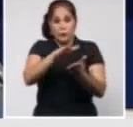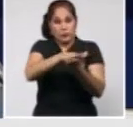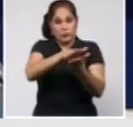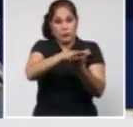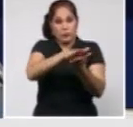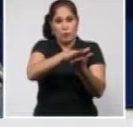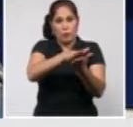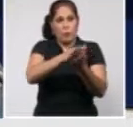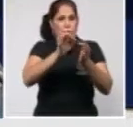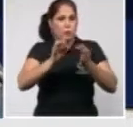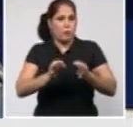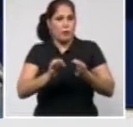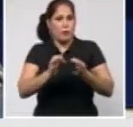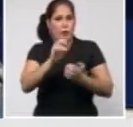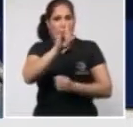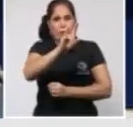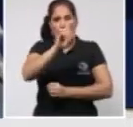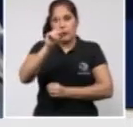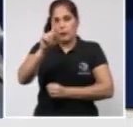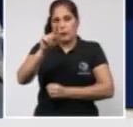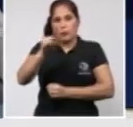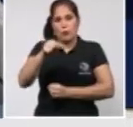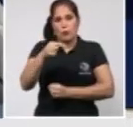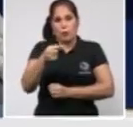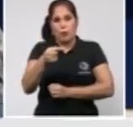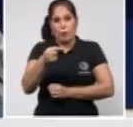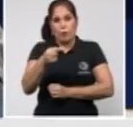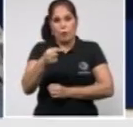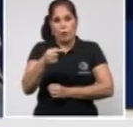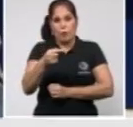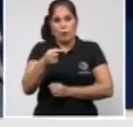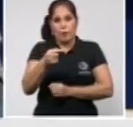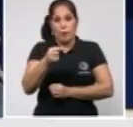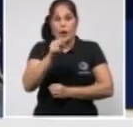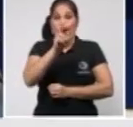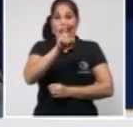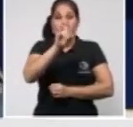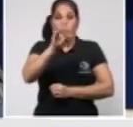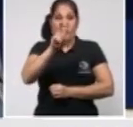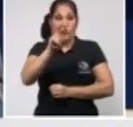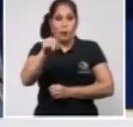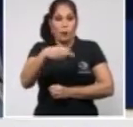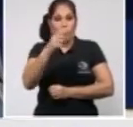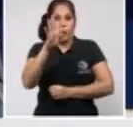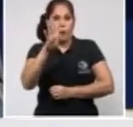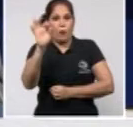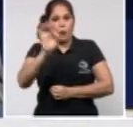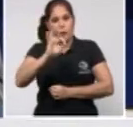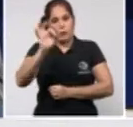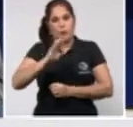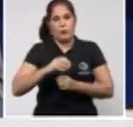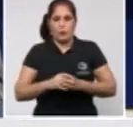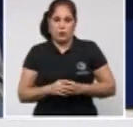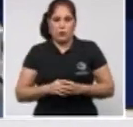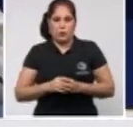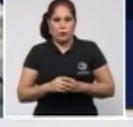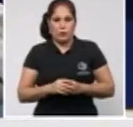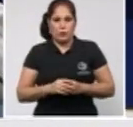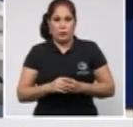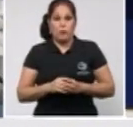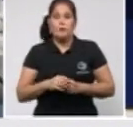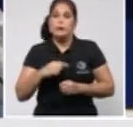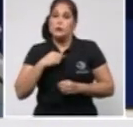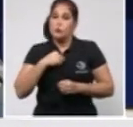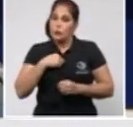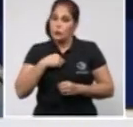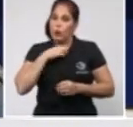The source of infection in 66 cases reported over the last 15 days is therefore still